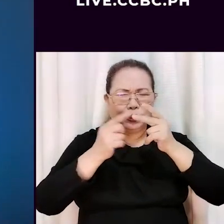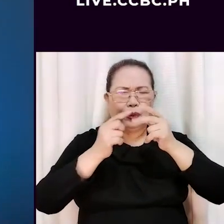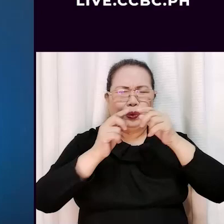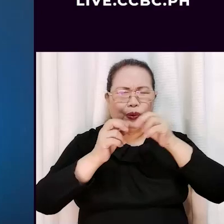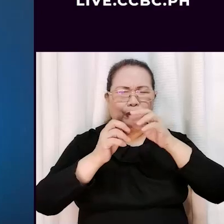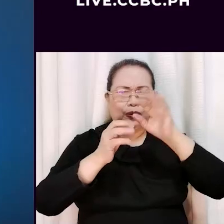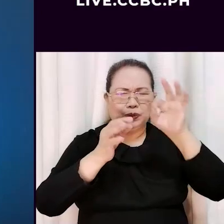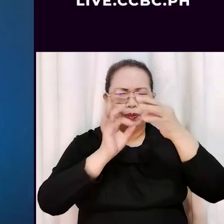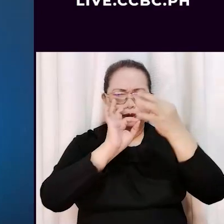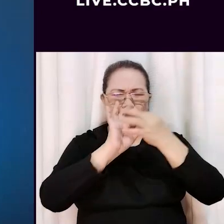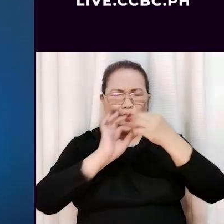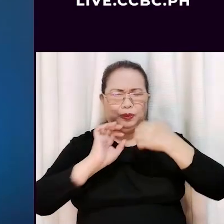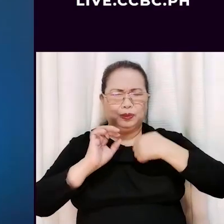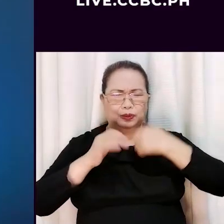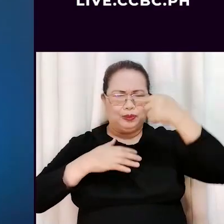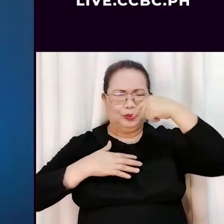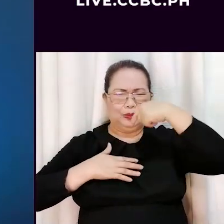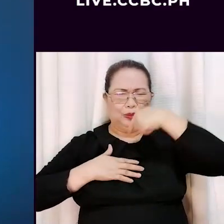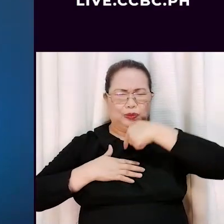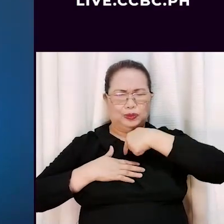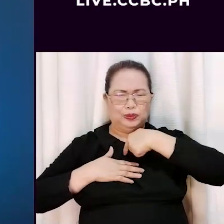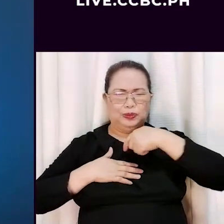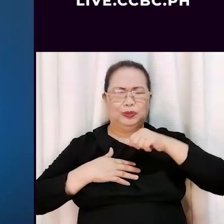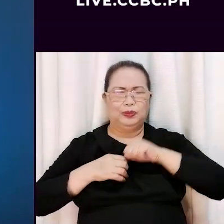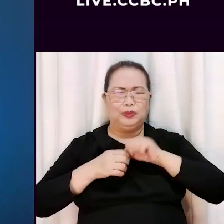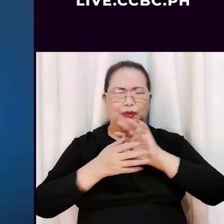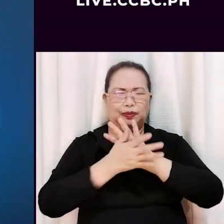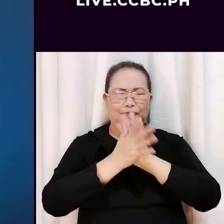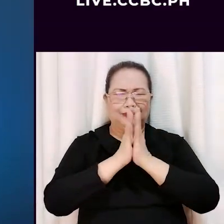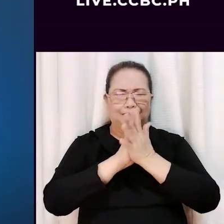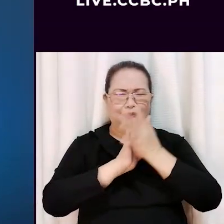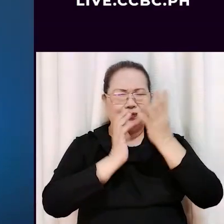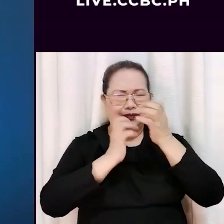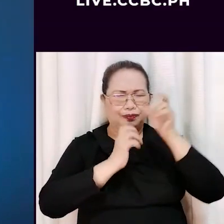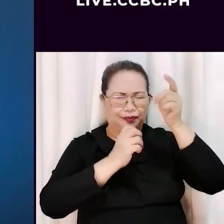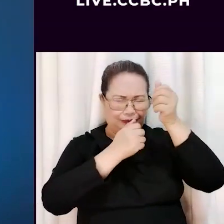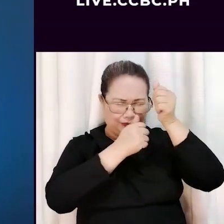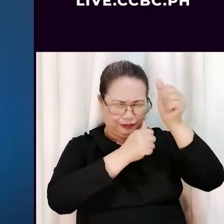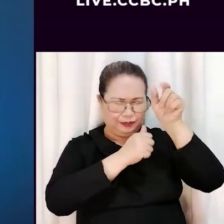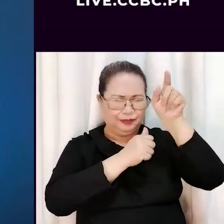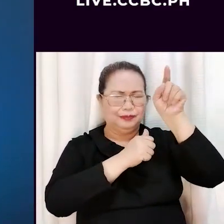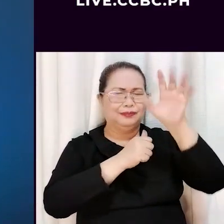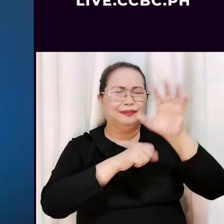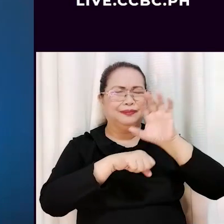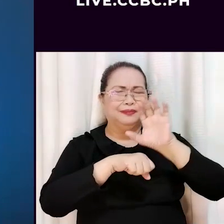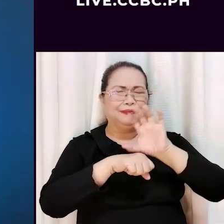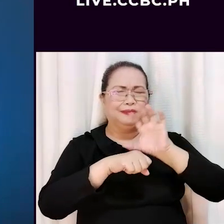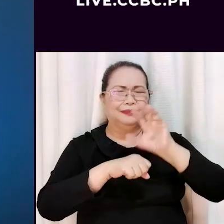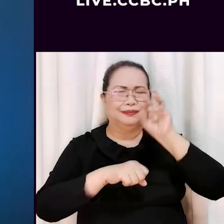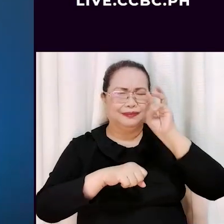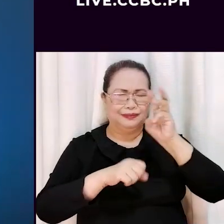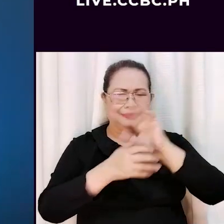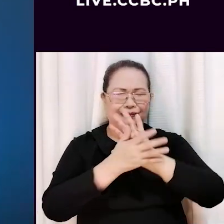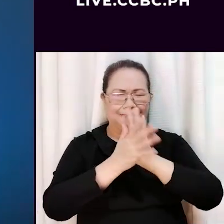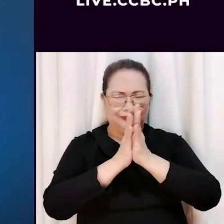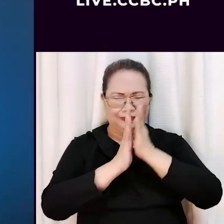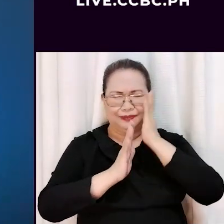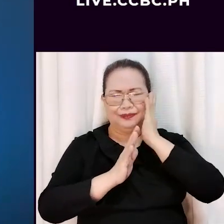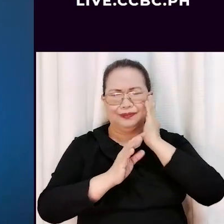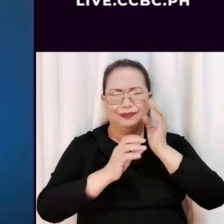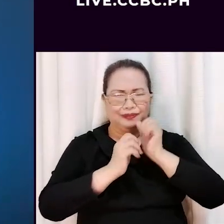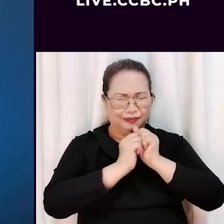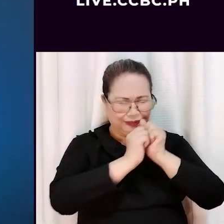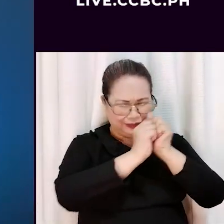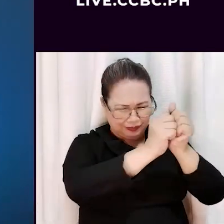my inner being, that I may become all that you want me to be, and the church may become all that you want her to